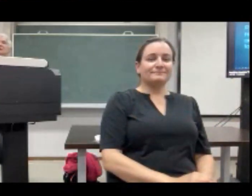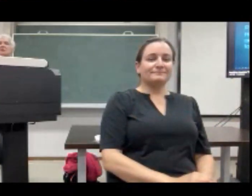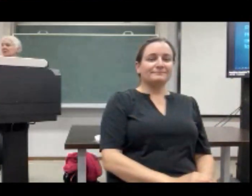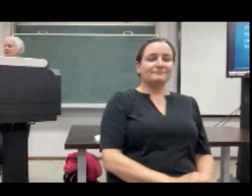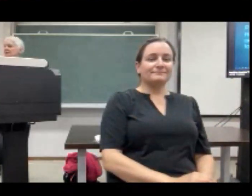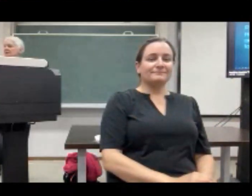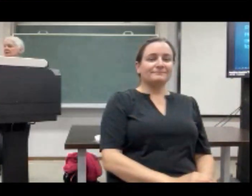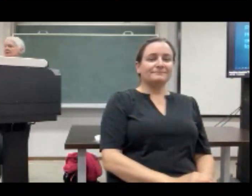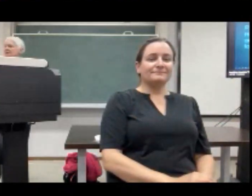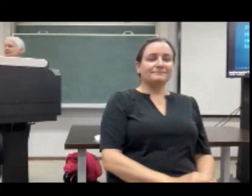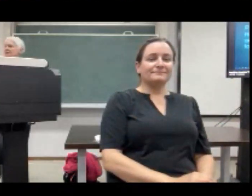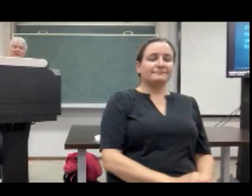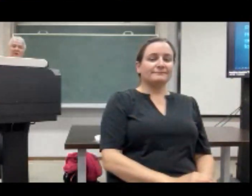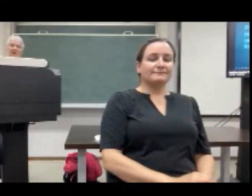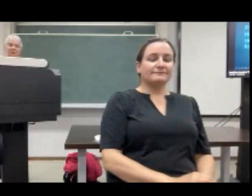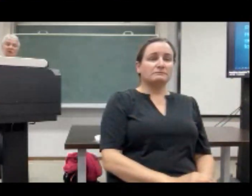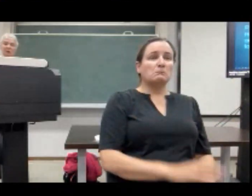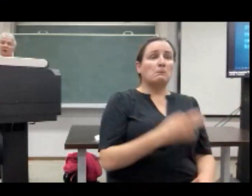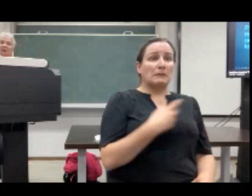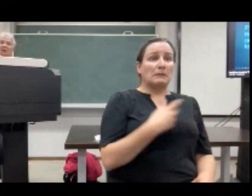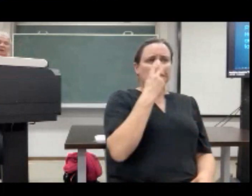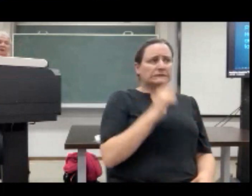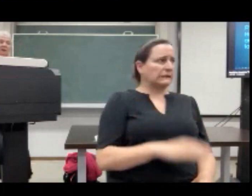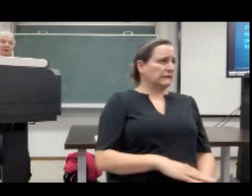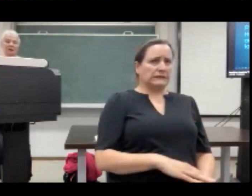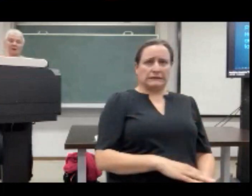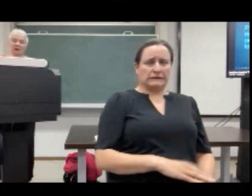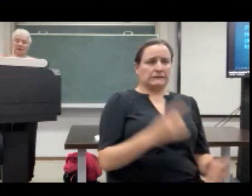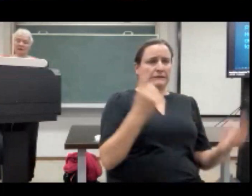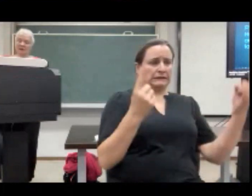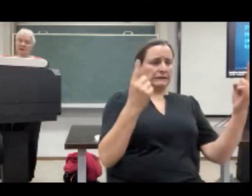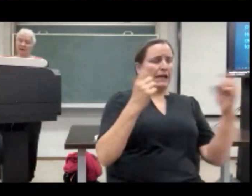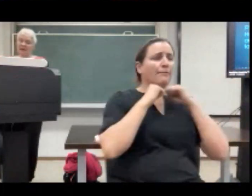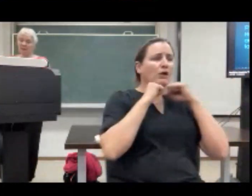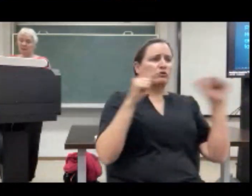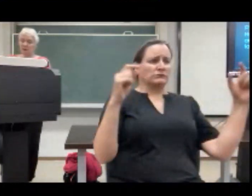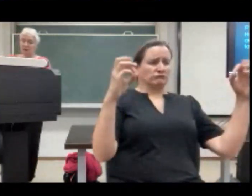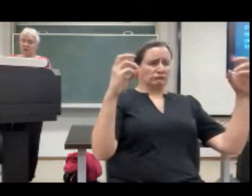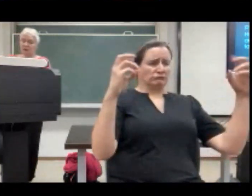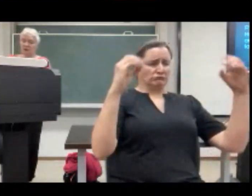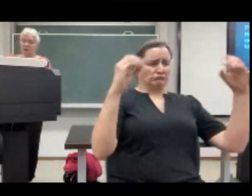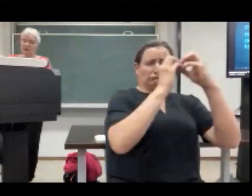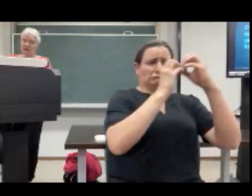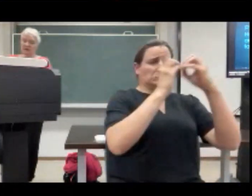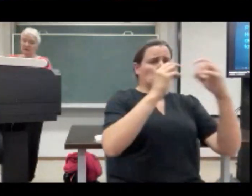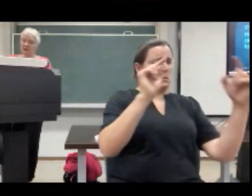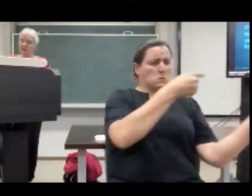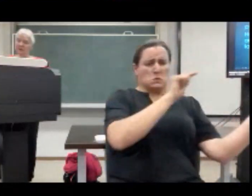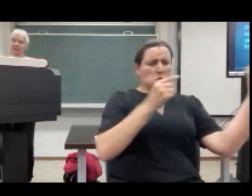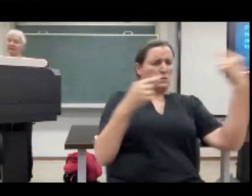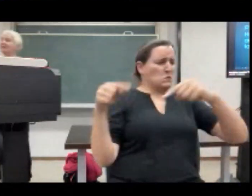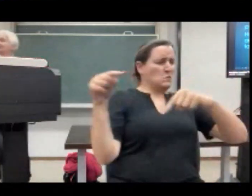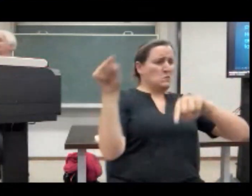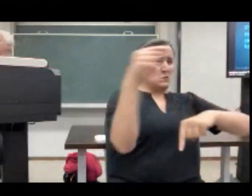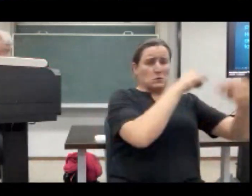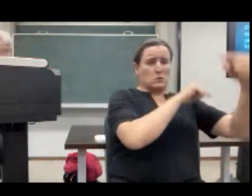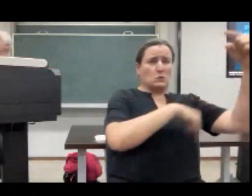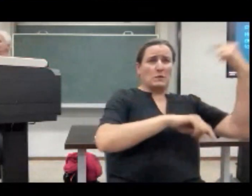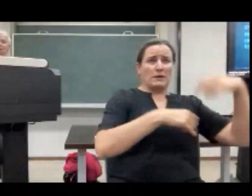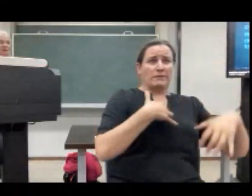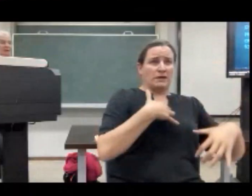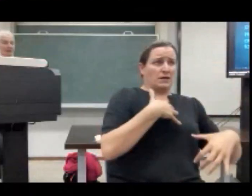He experiences violent arguments between the parents and also experiences violence, but he